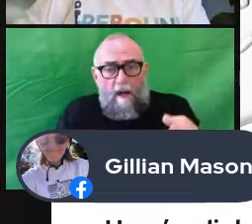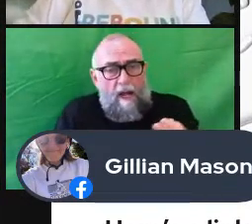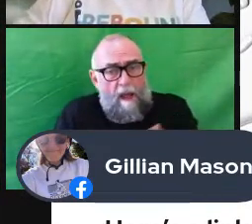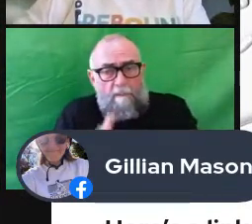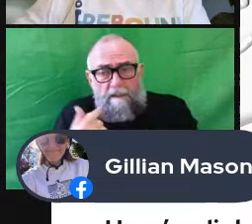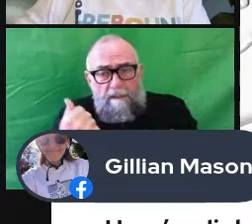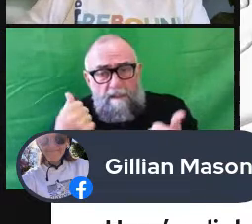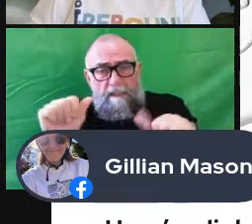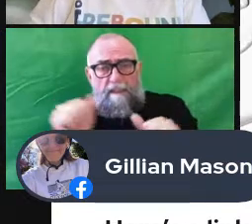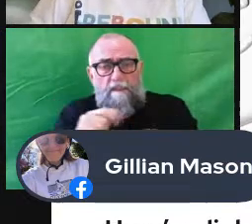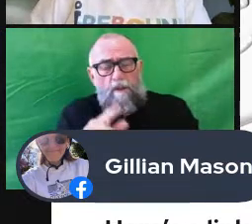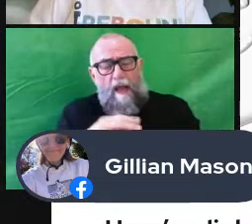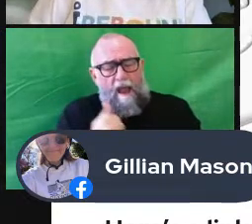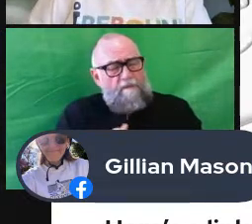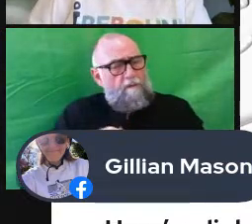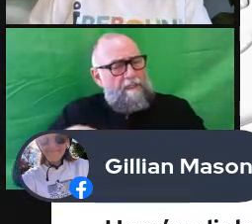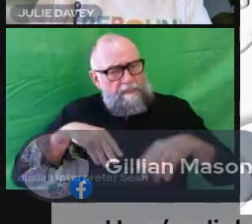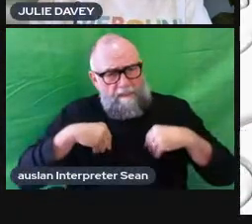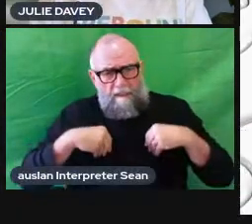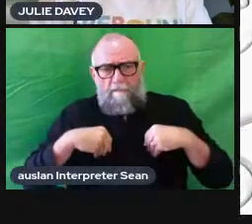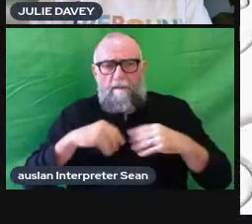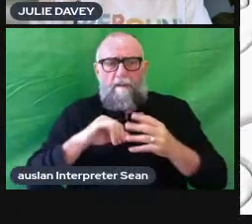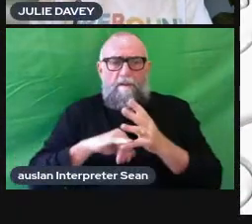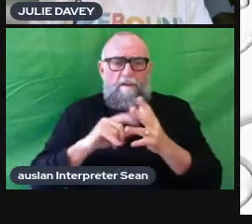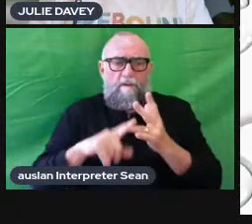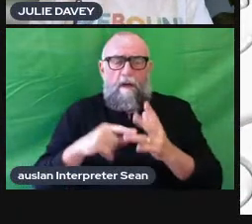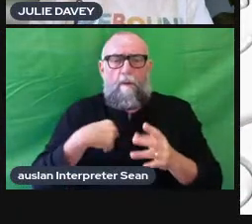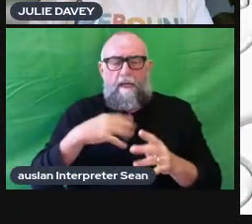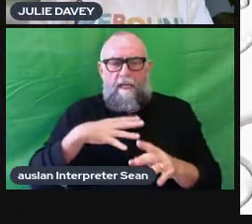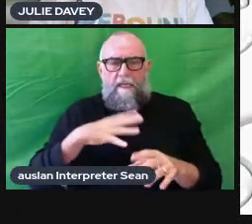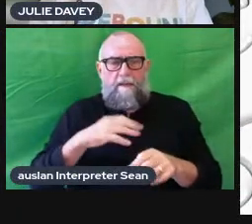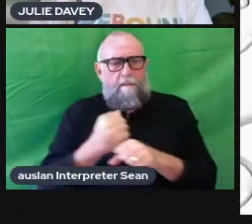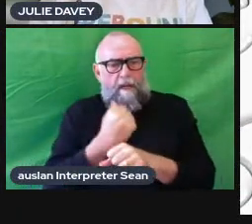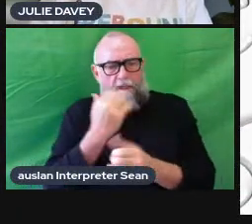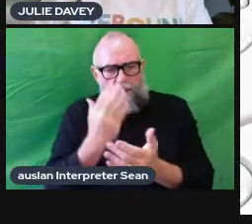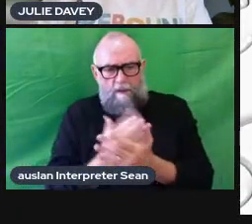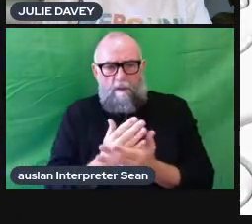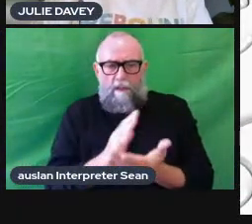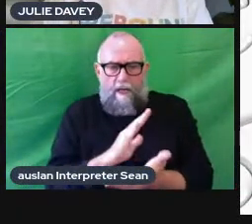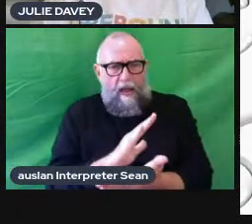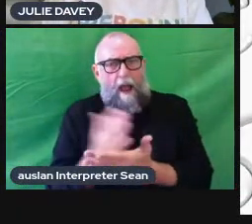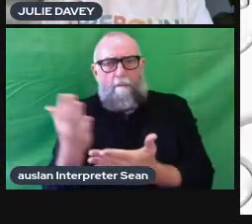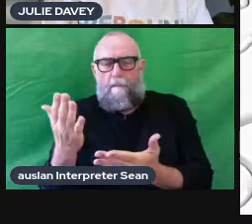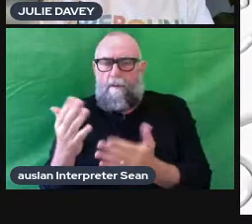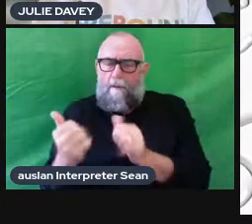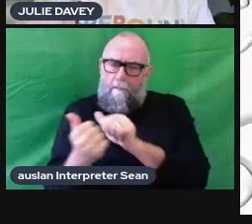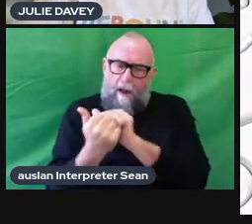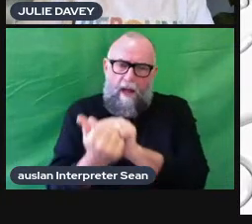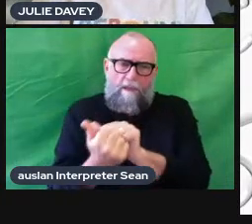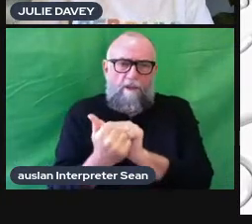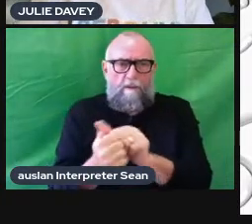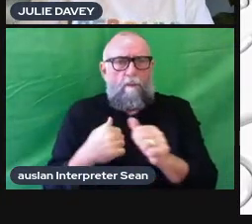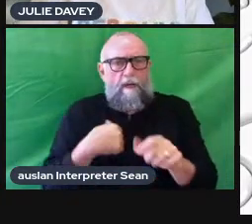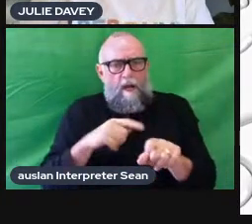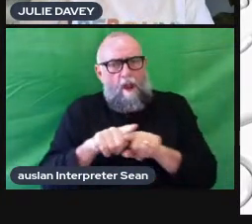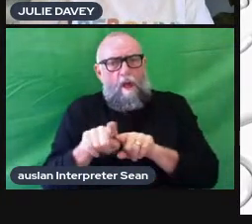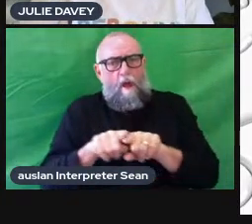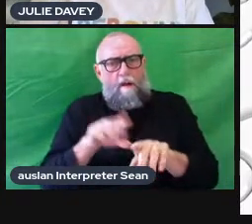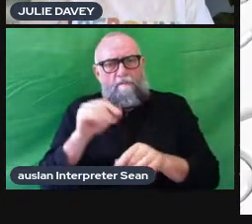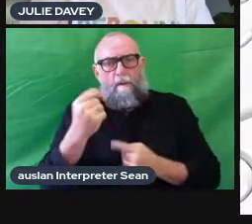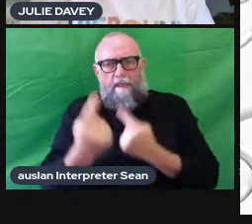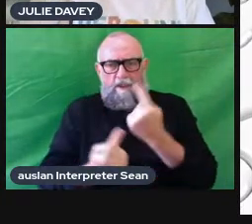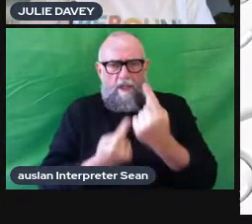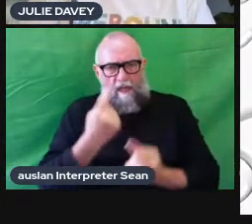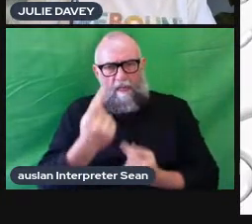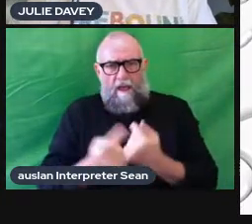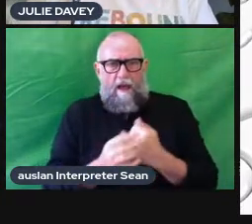desired outcome if you realise it won't be fit for purpose. In a genuine partnership, we learn from each other.